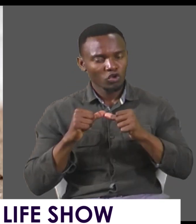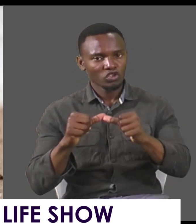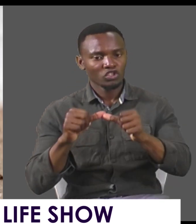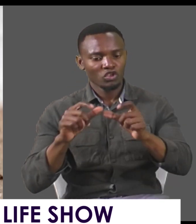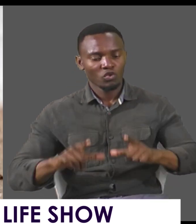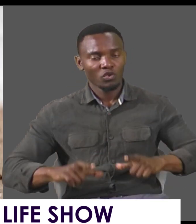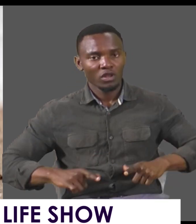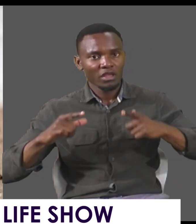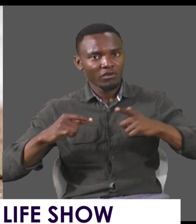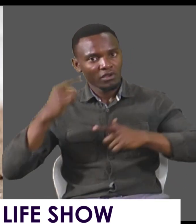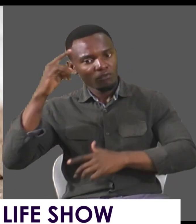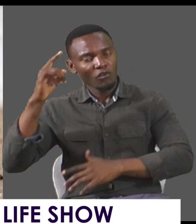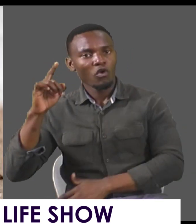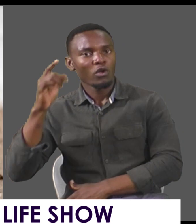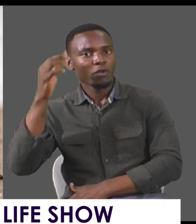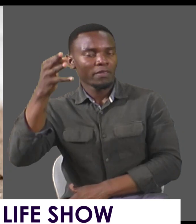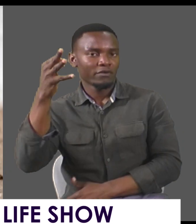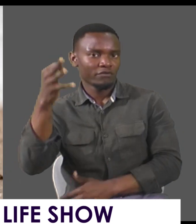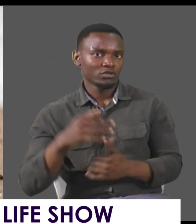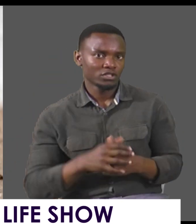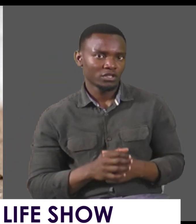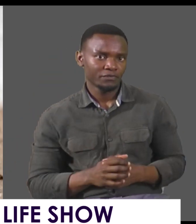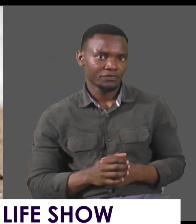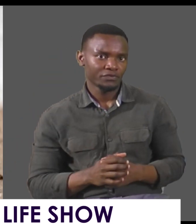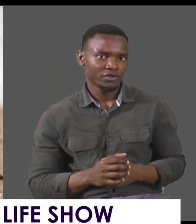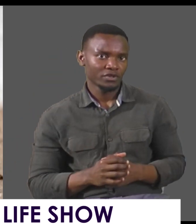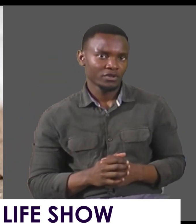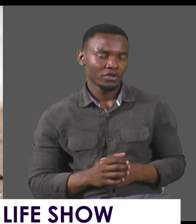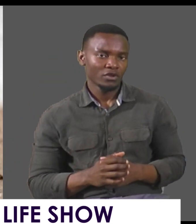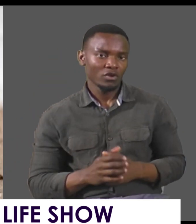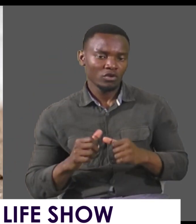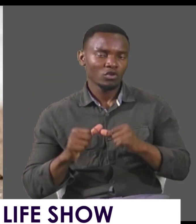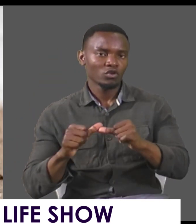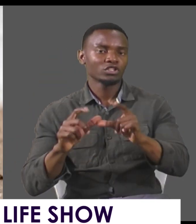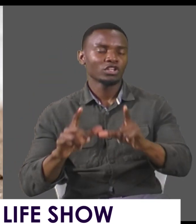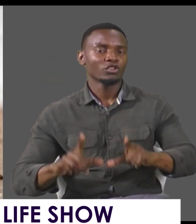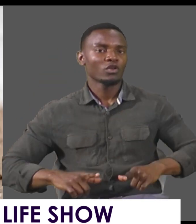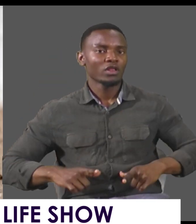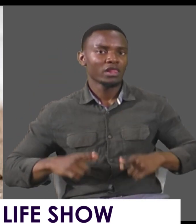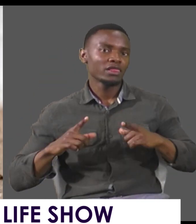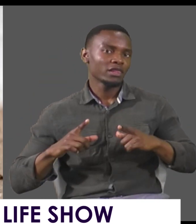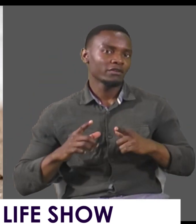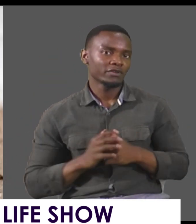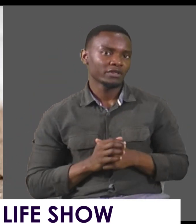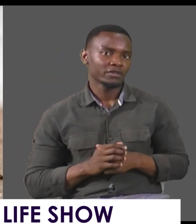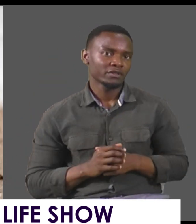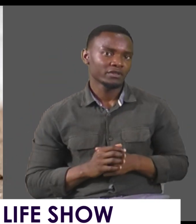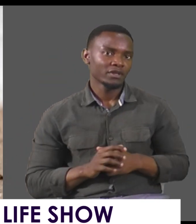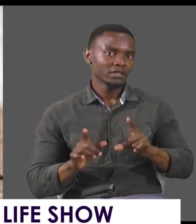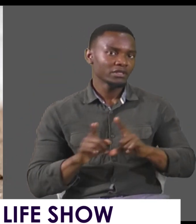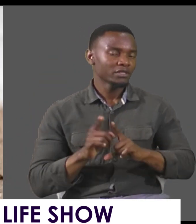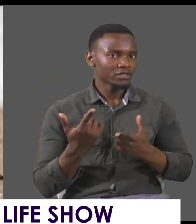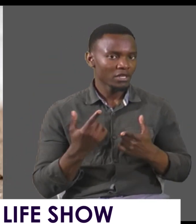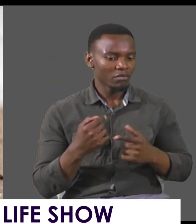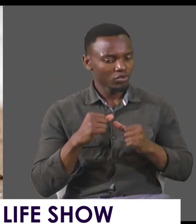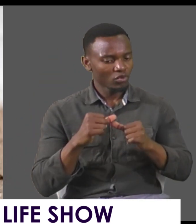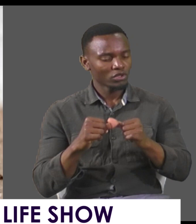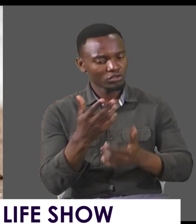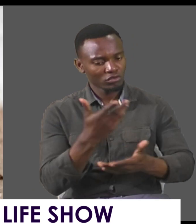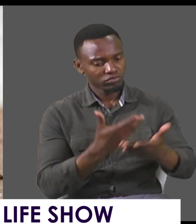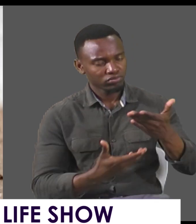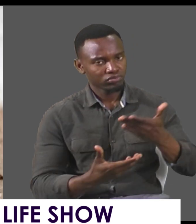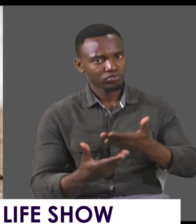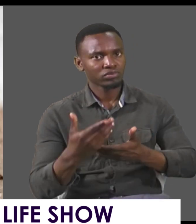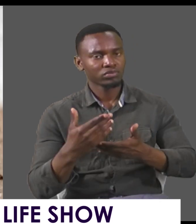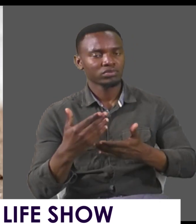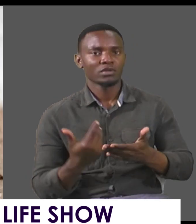for tomorrow. Stay alive. Come back to life. Get into circulation. Be